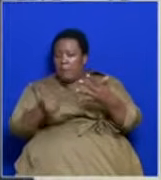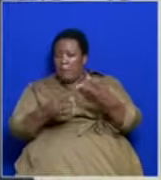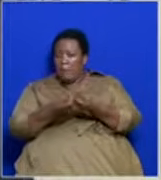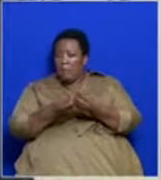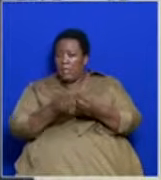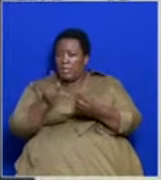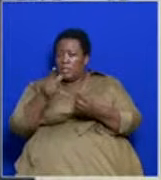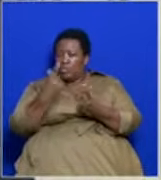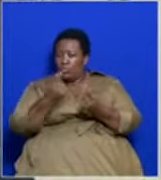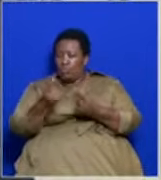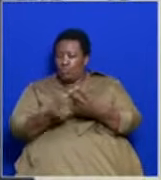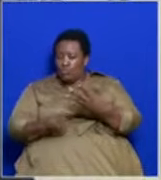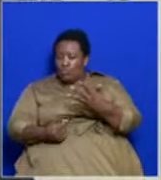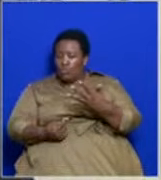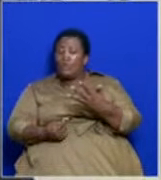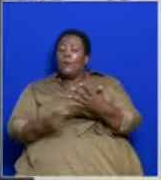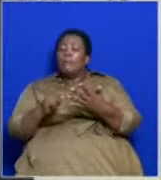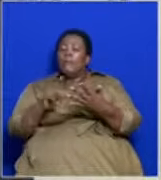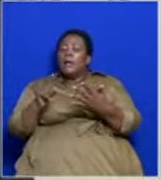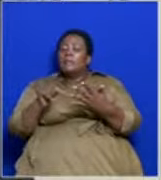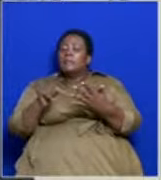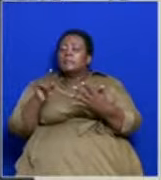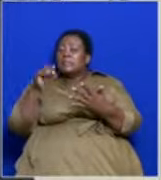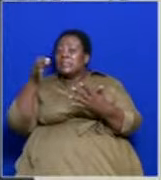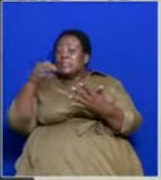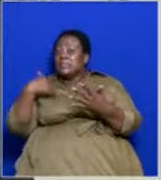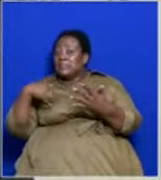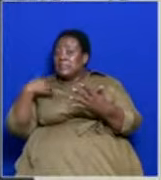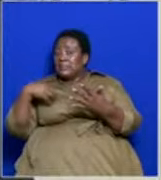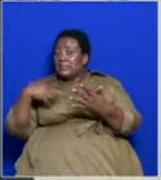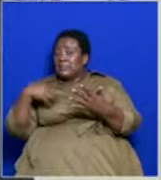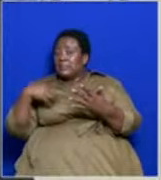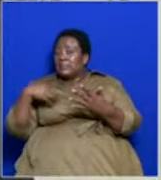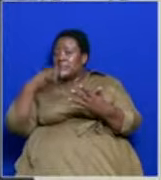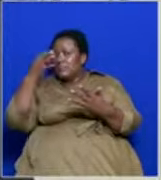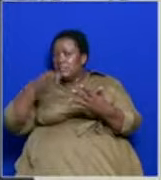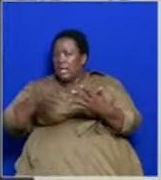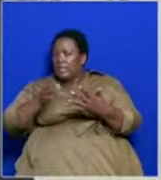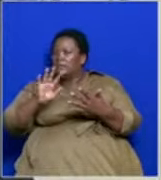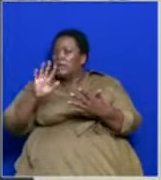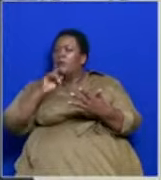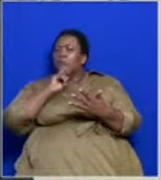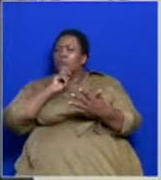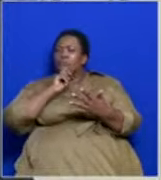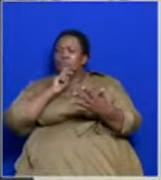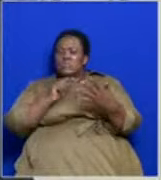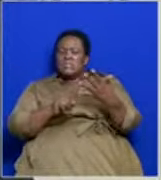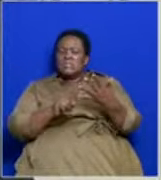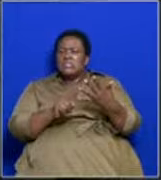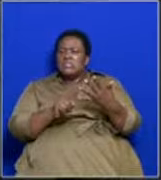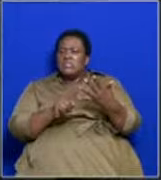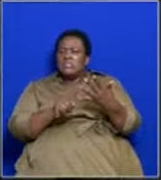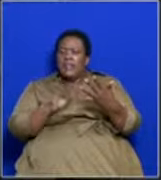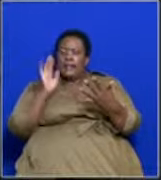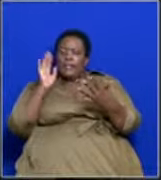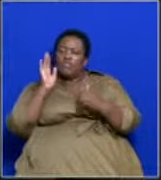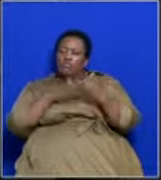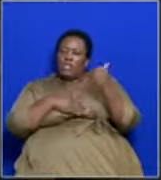of the city, 2,000 rand, to be used to register these monies, if that's all they